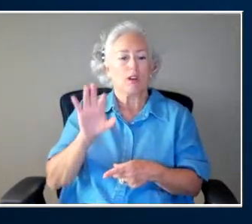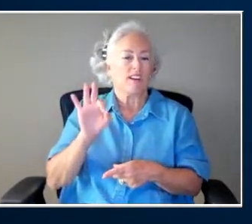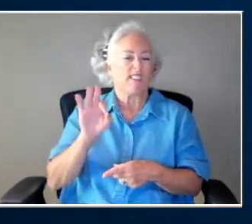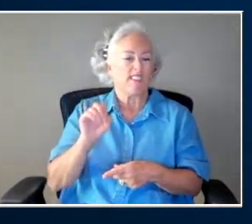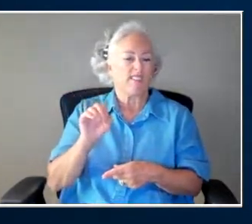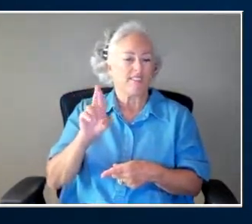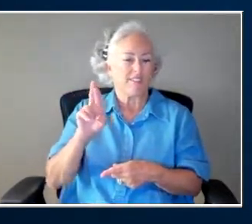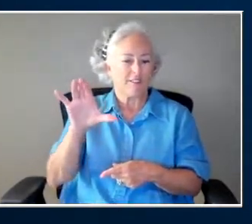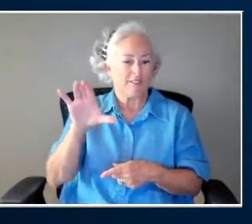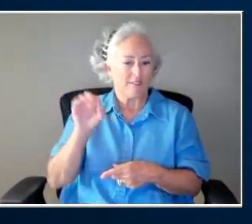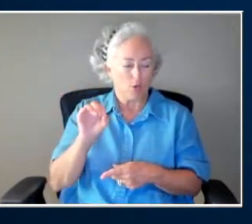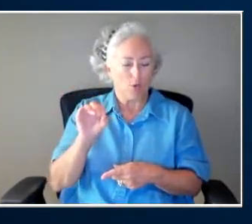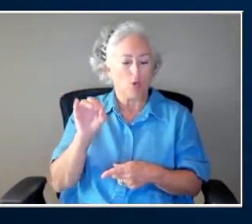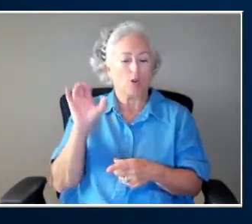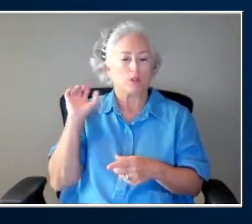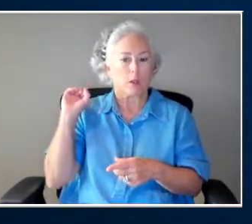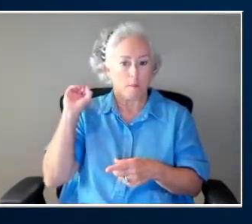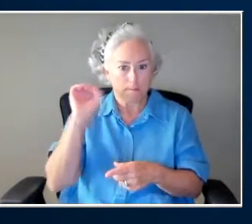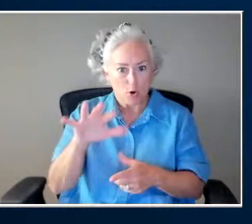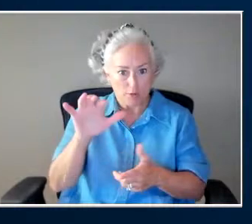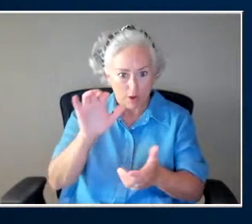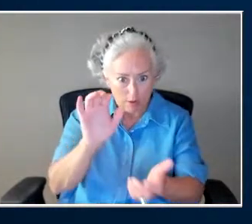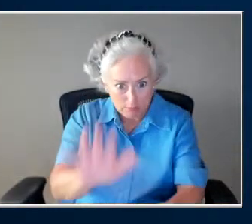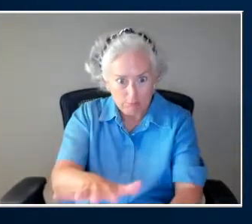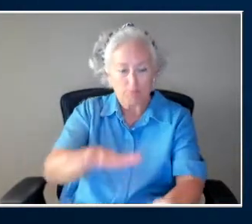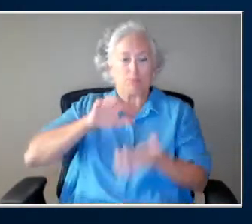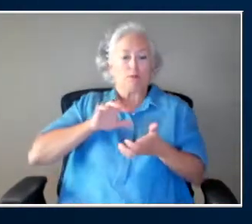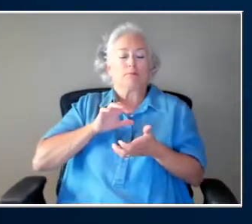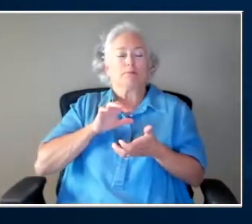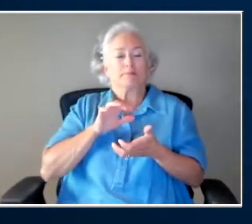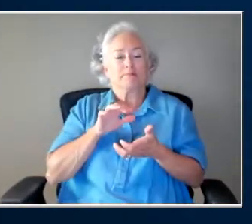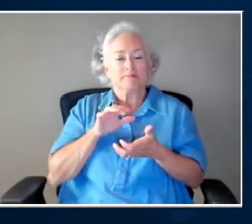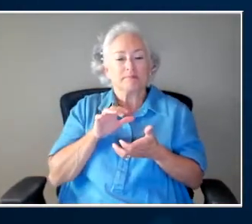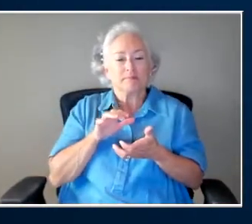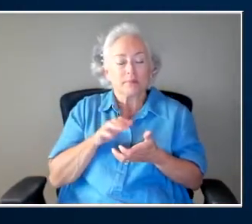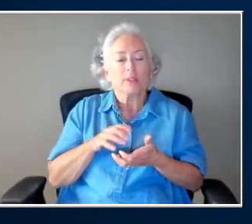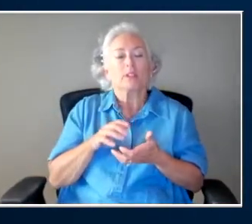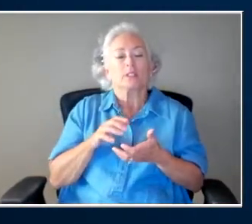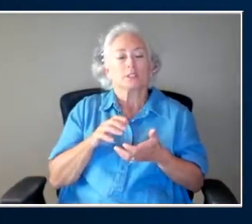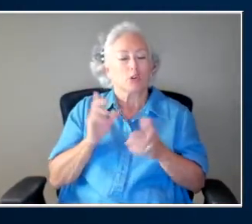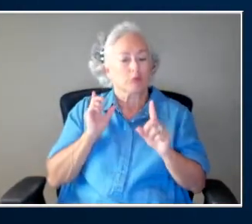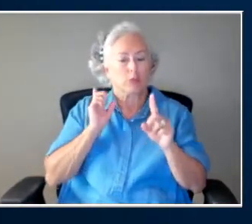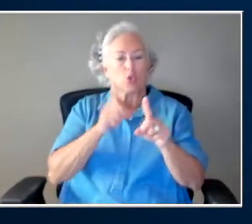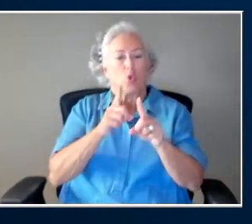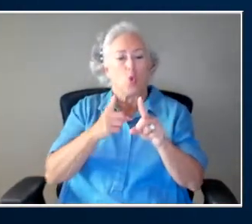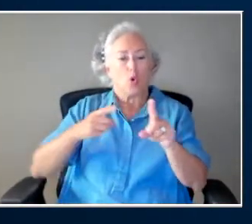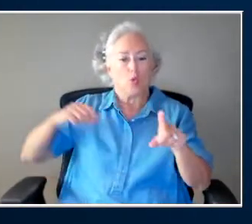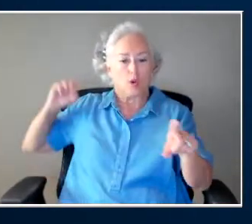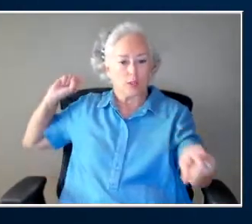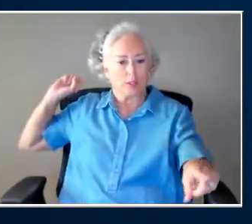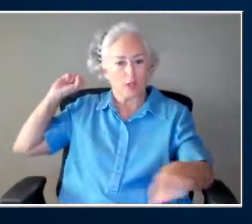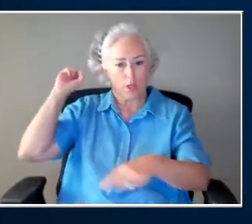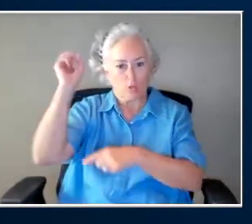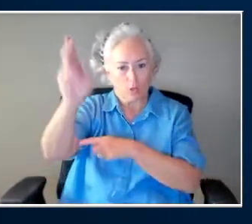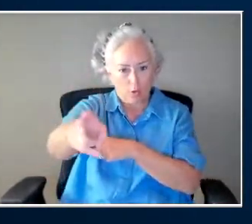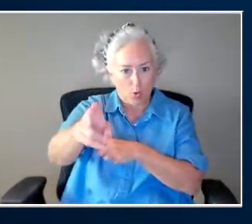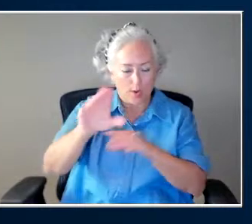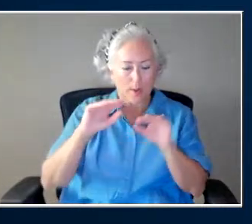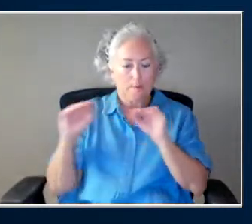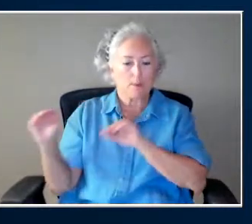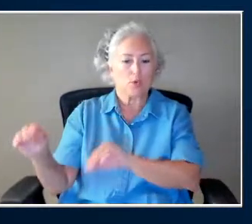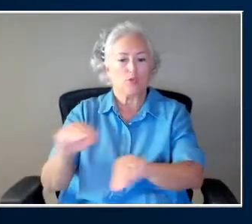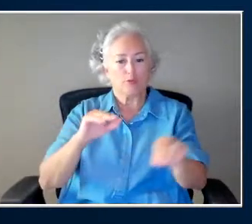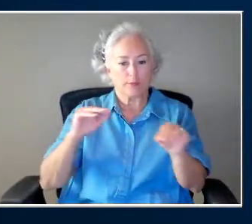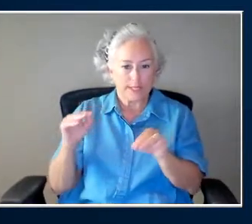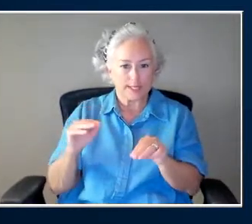Basically everything that we did was to try to get back into the throwing motion. In order to do that, we want to kind of build